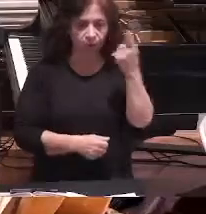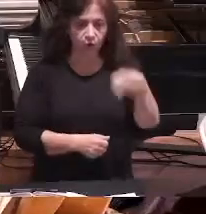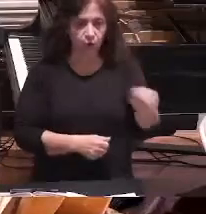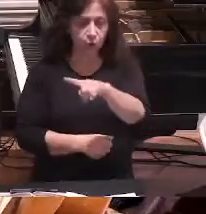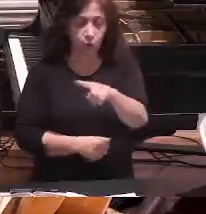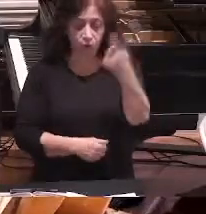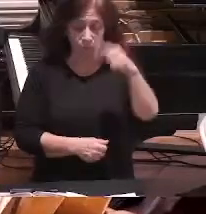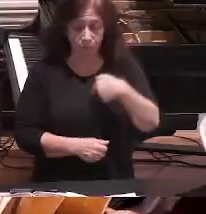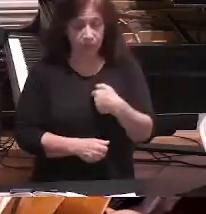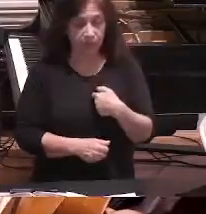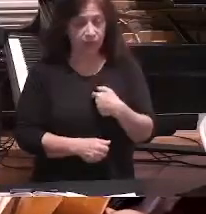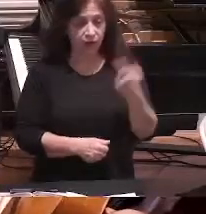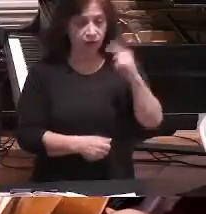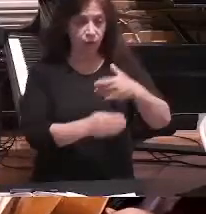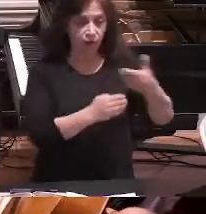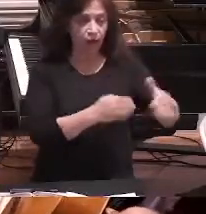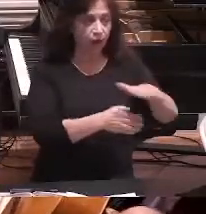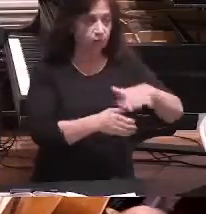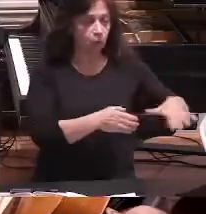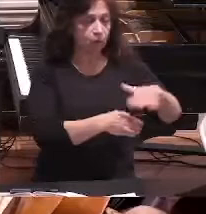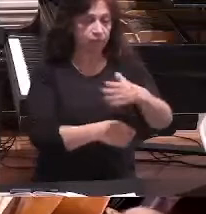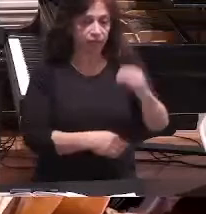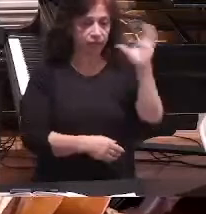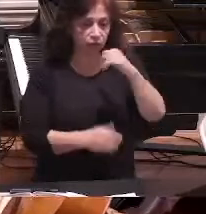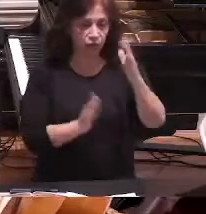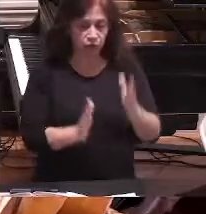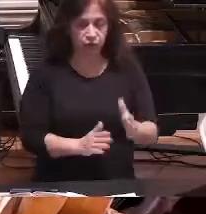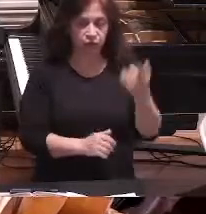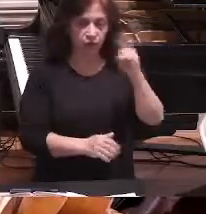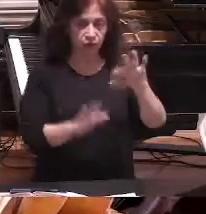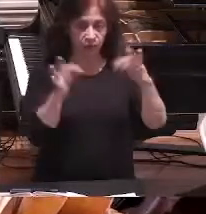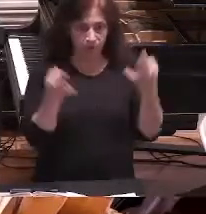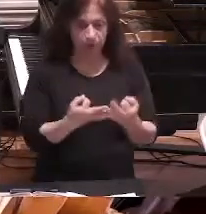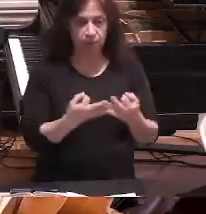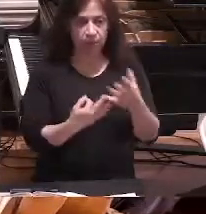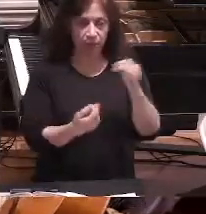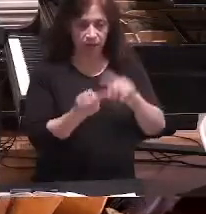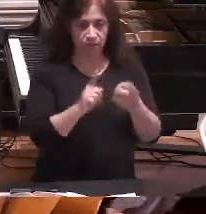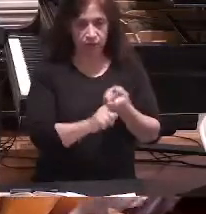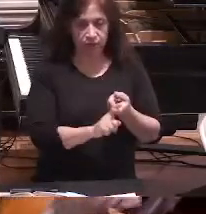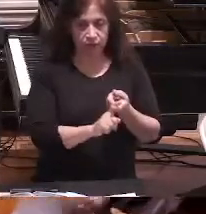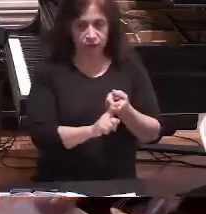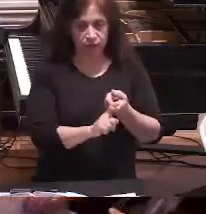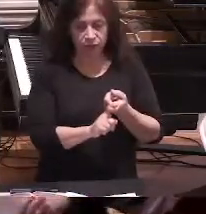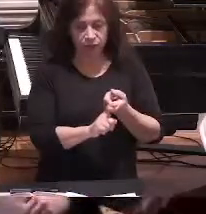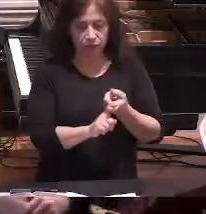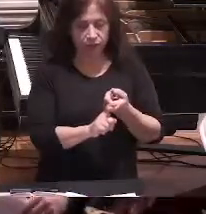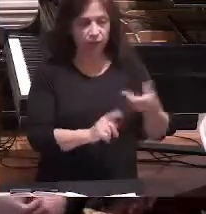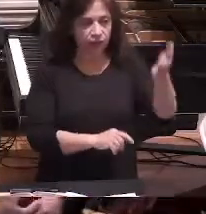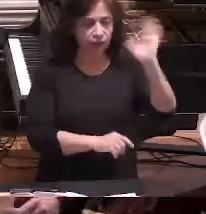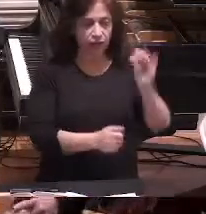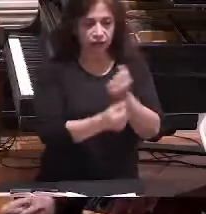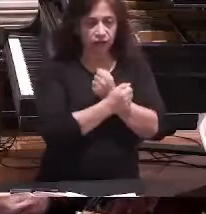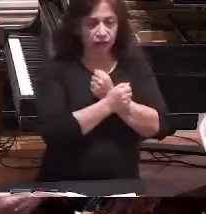for me, for neighbors and strangers, for family and friends. God's